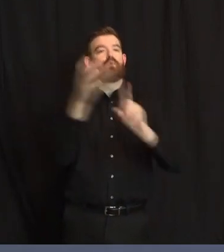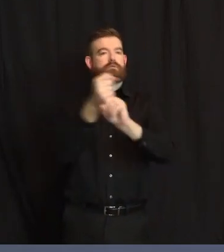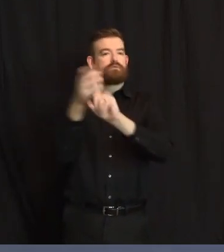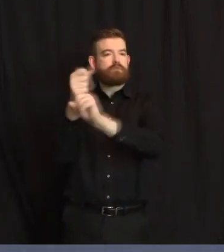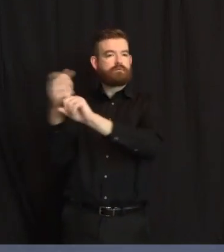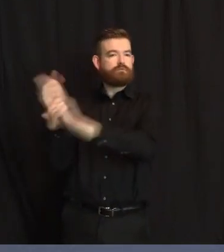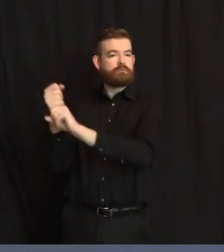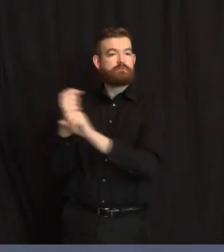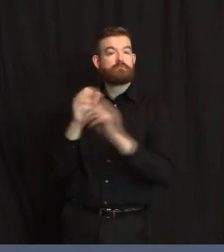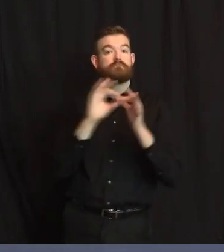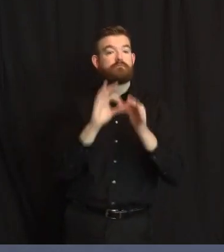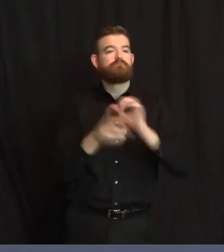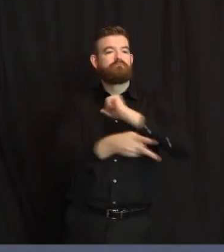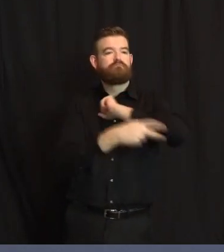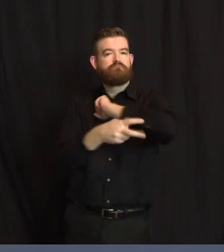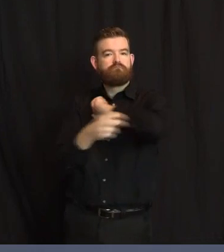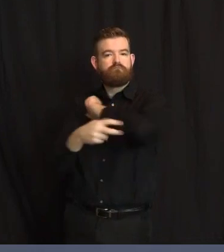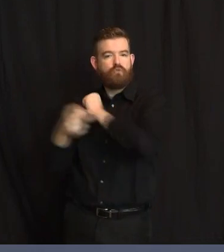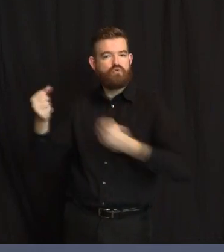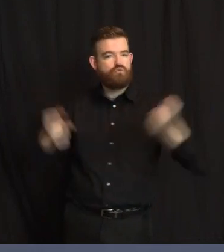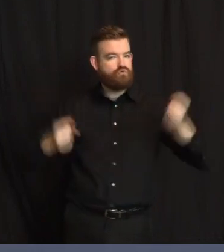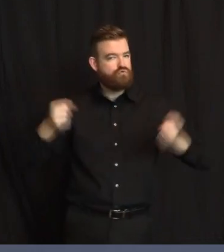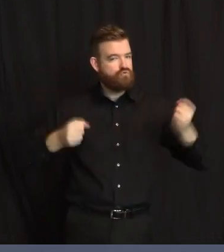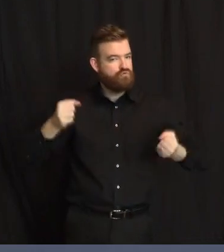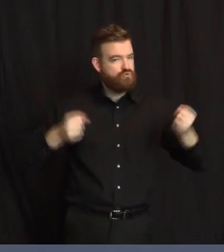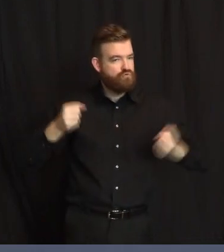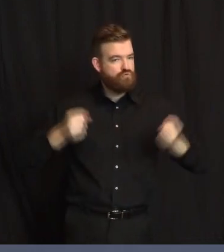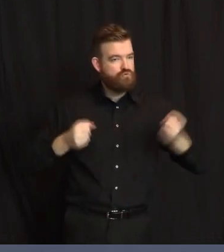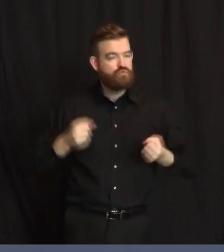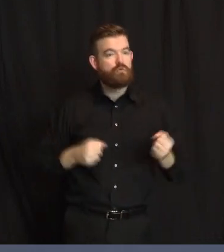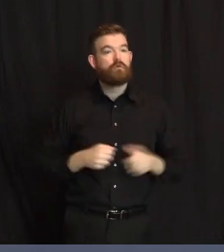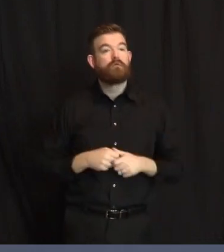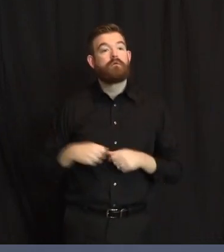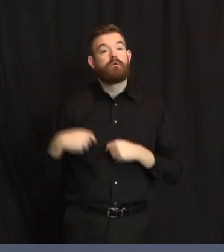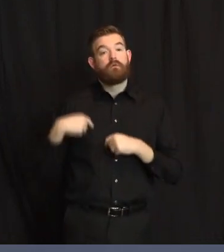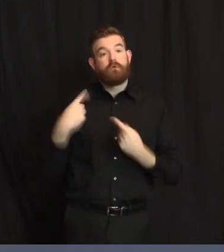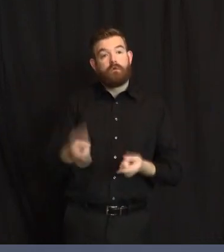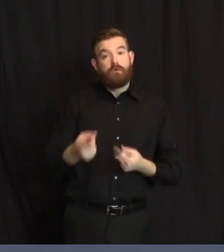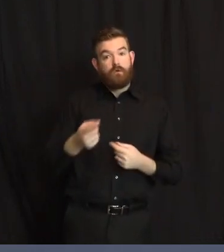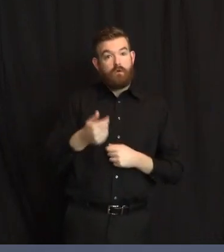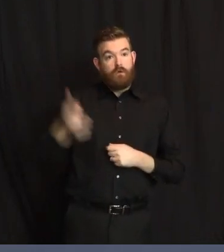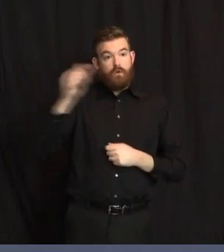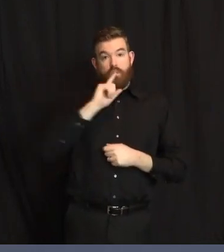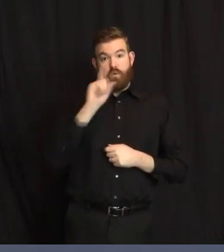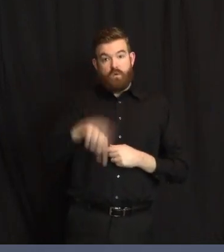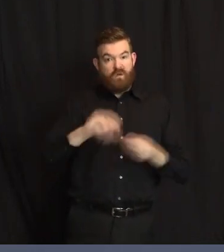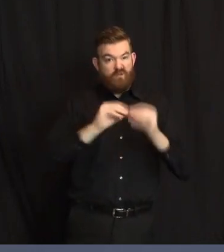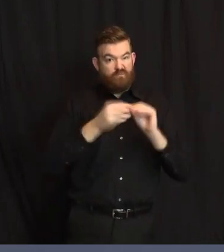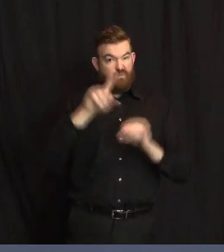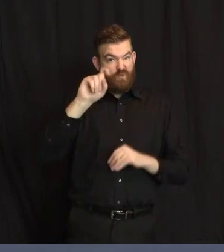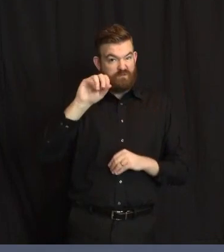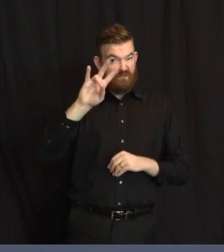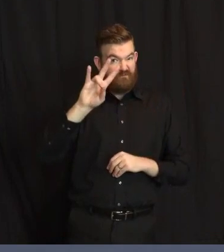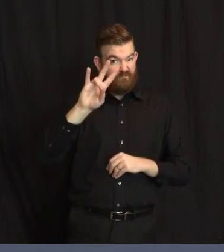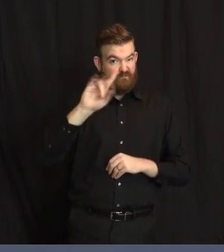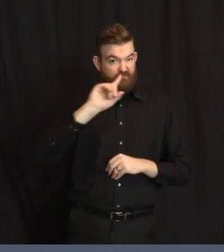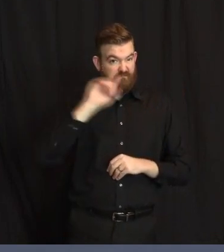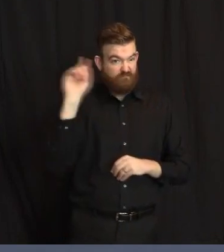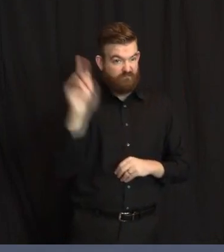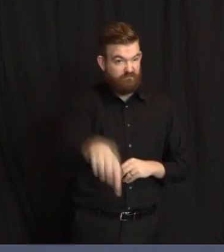5 vehicles. Since Executive Order 107's been in effect across the state, there's been